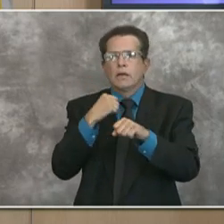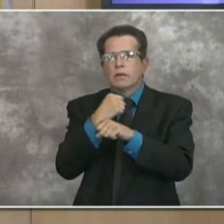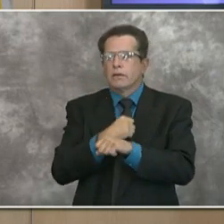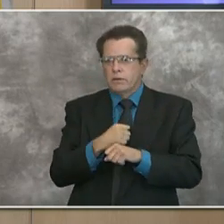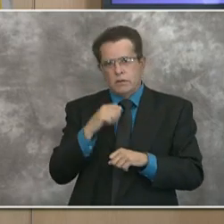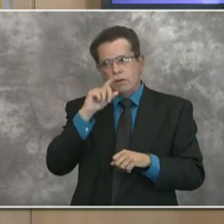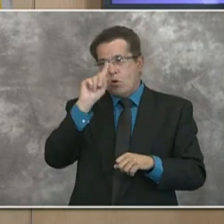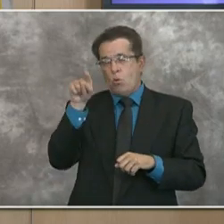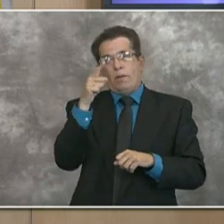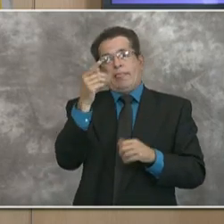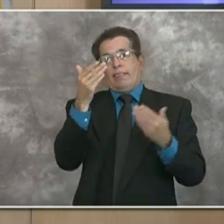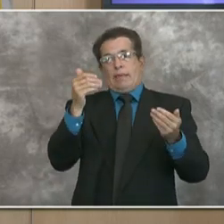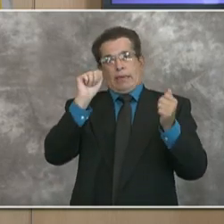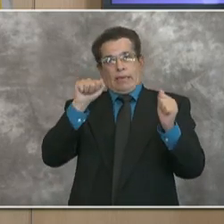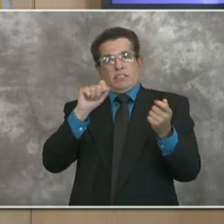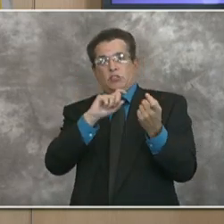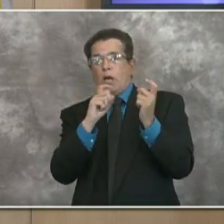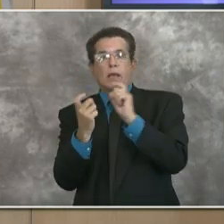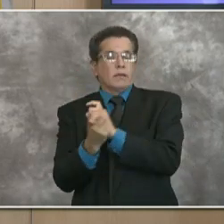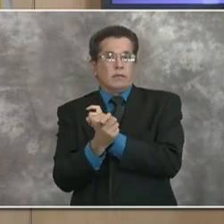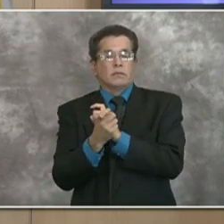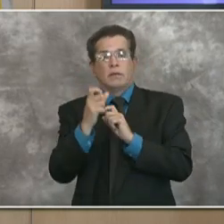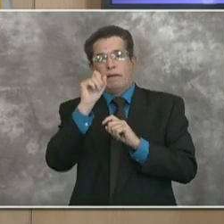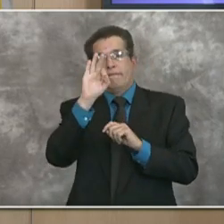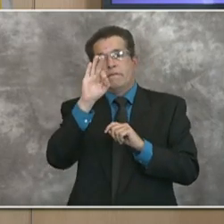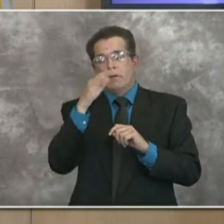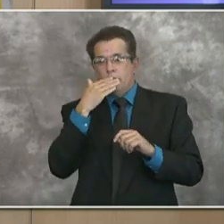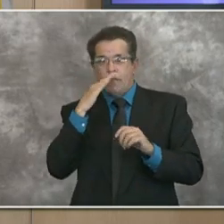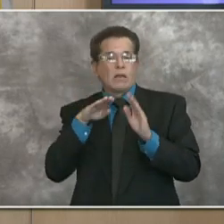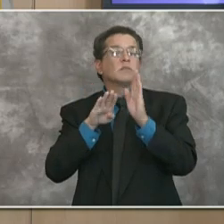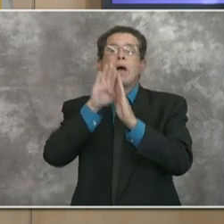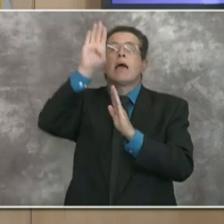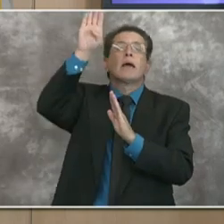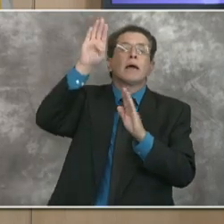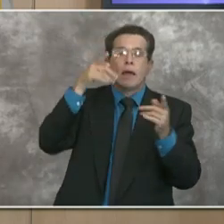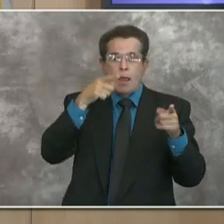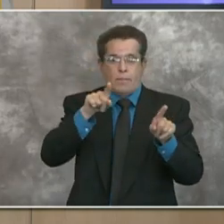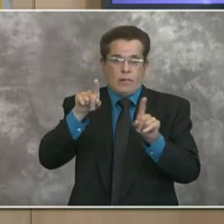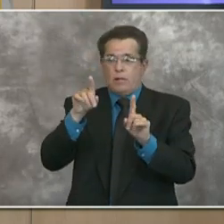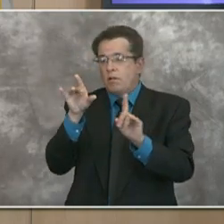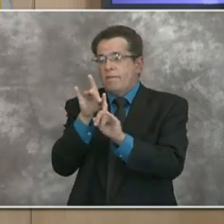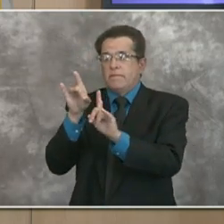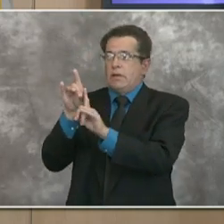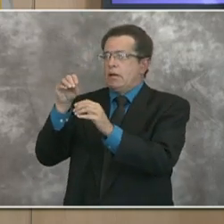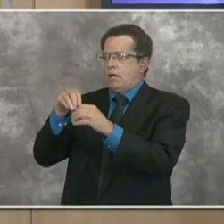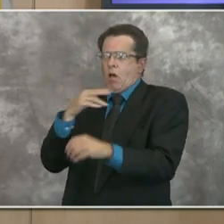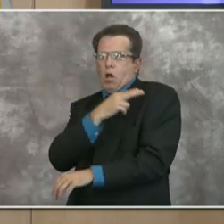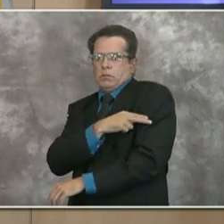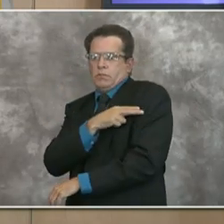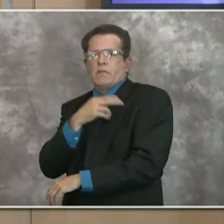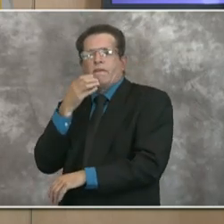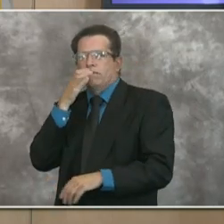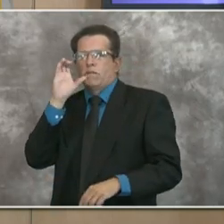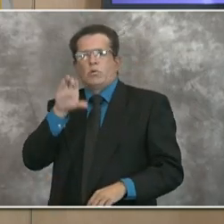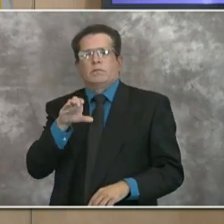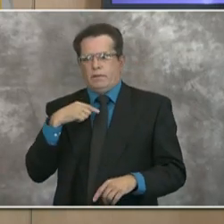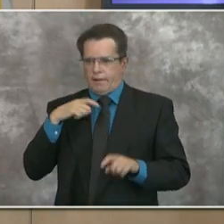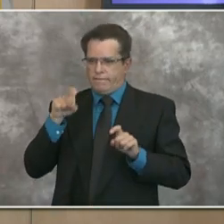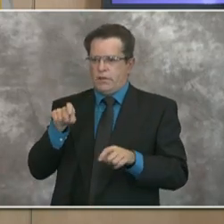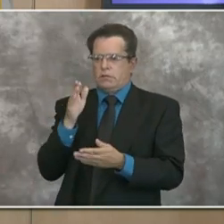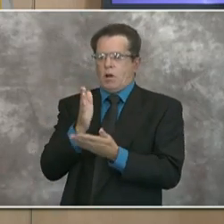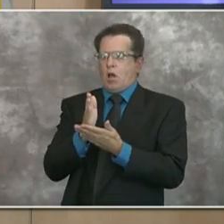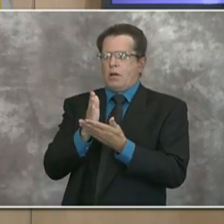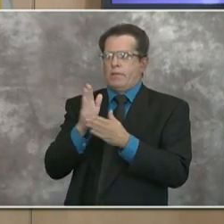our continued progress in turning the dial would be a significant spike in our cases and our hospitalizations. That would force us to have to